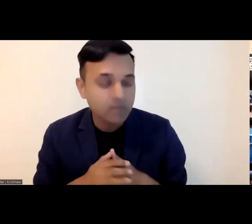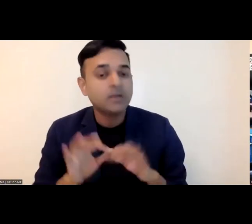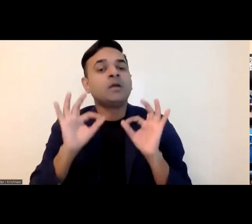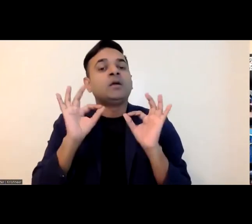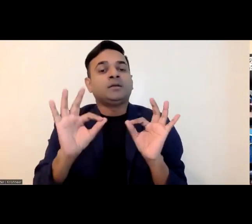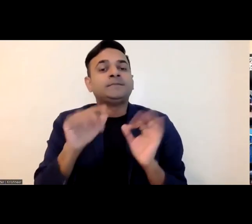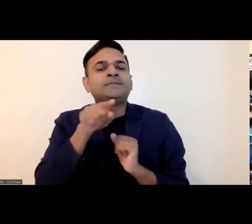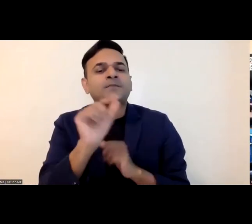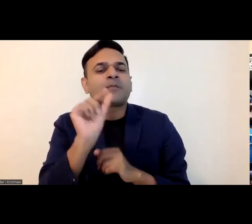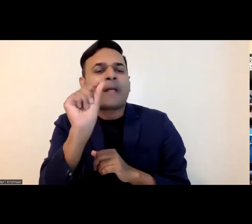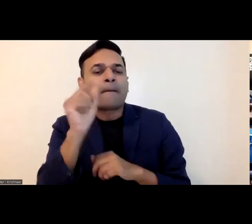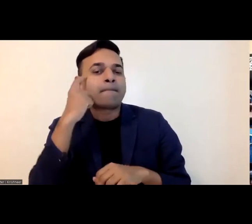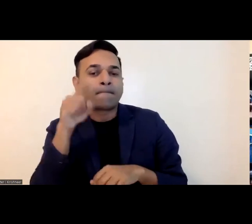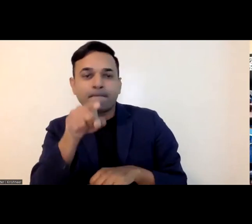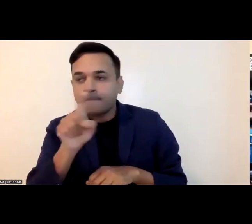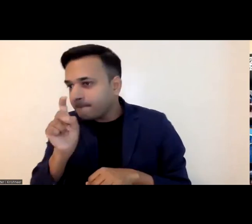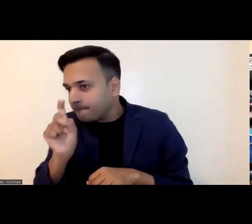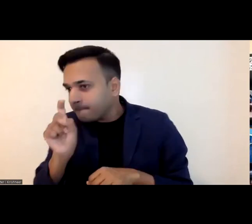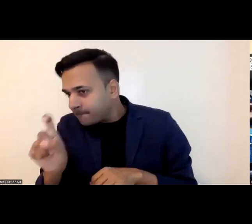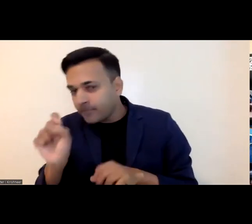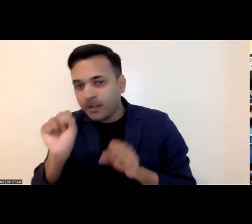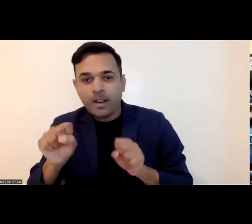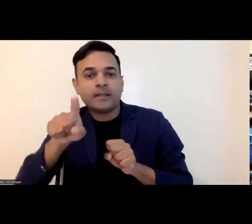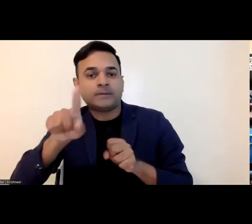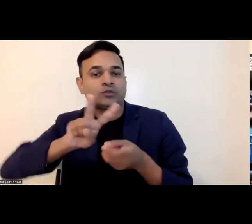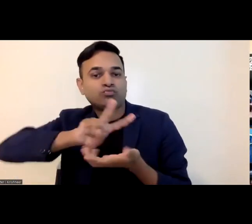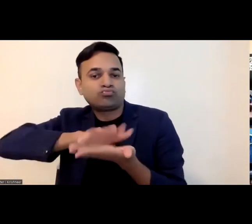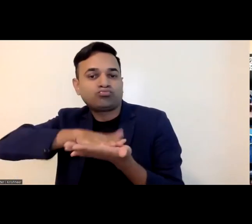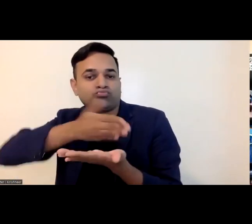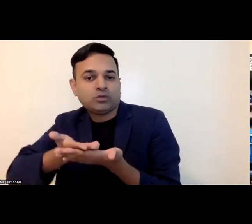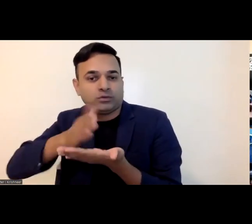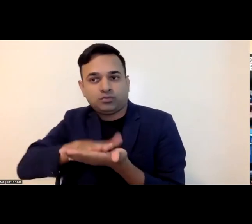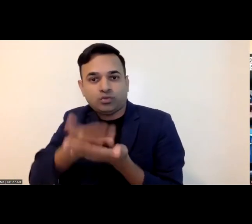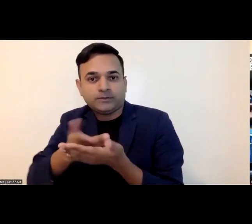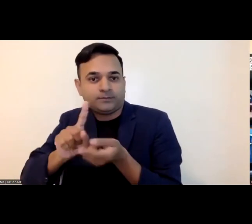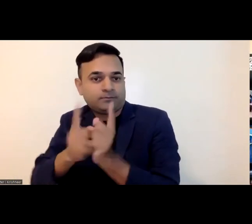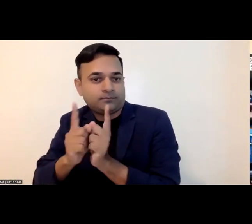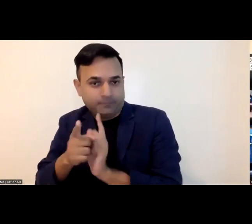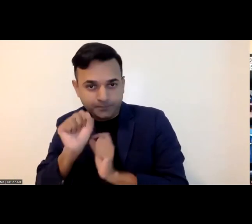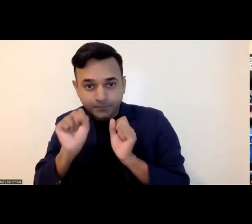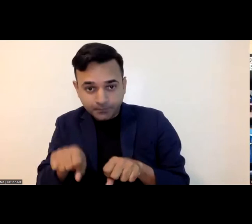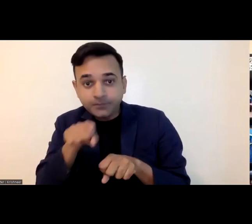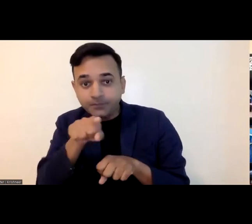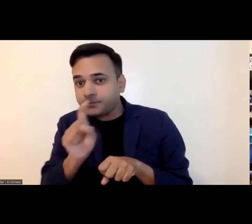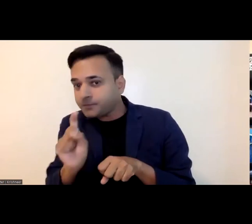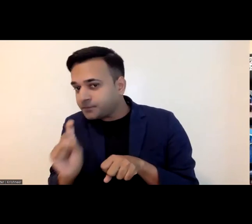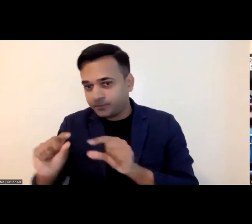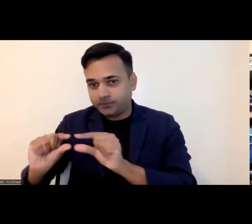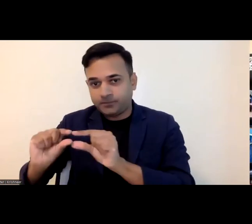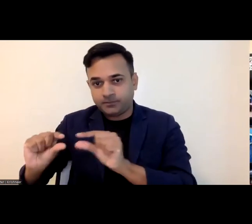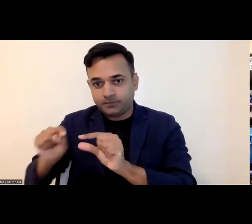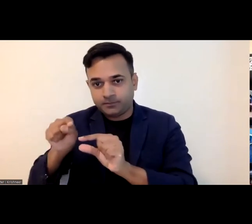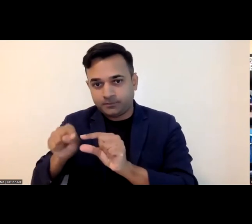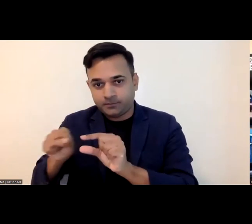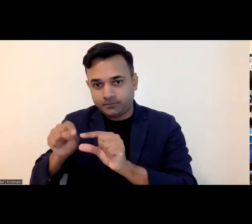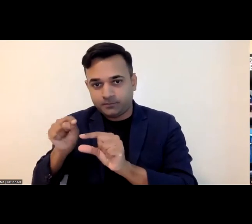mute original audio. Please do not select this option. If you do, you might miss some parts of the audio. So let's take a couple